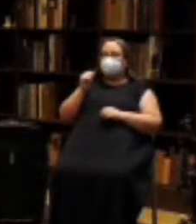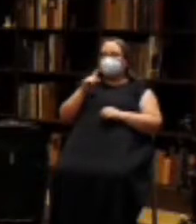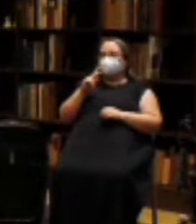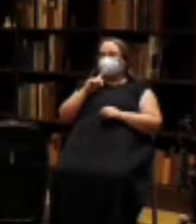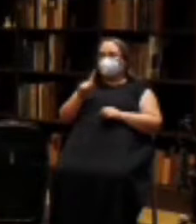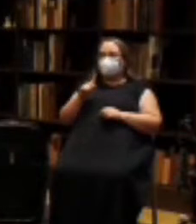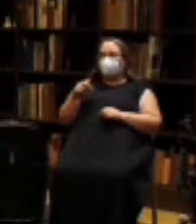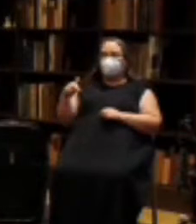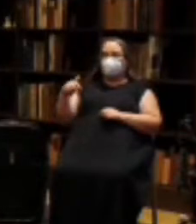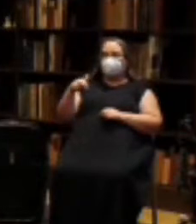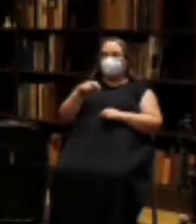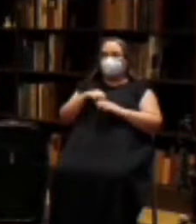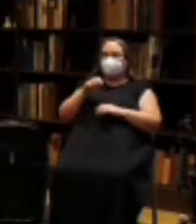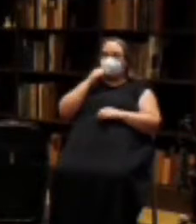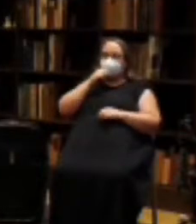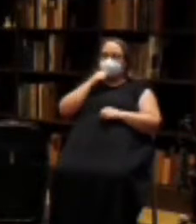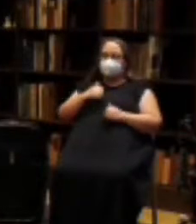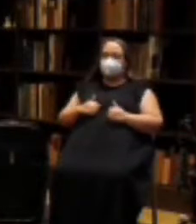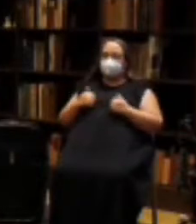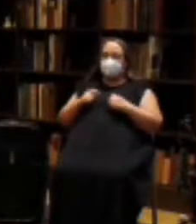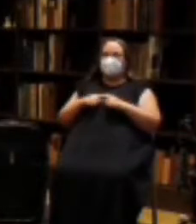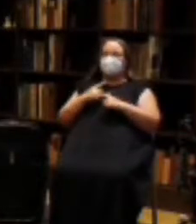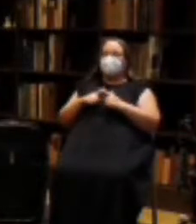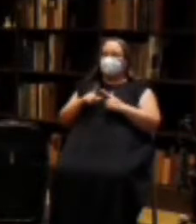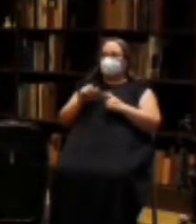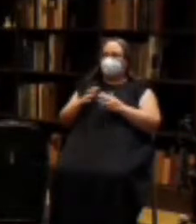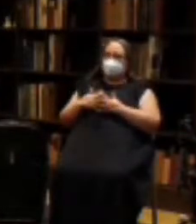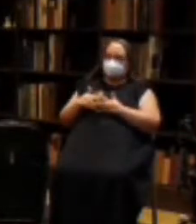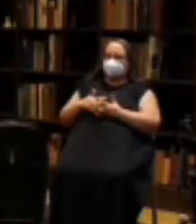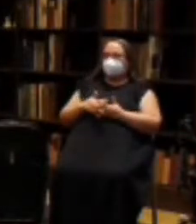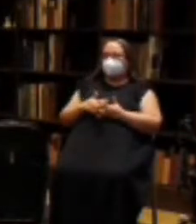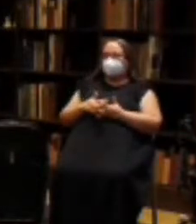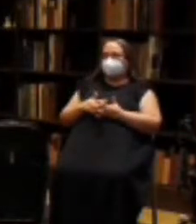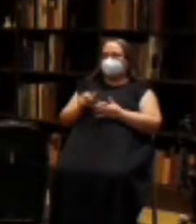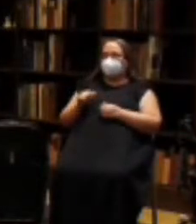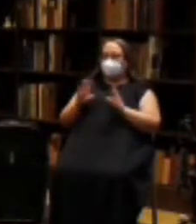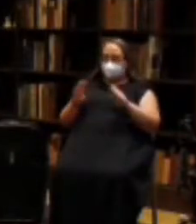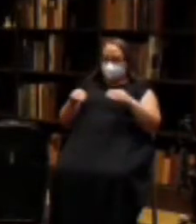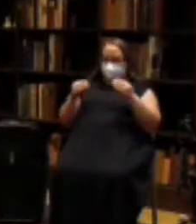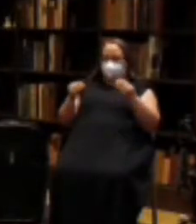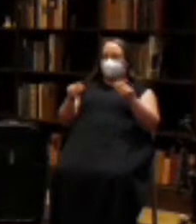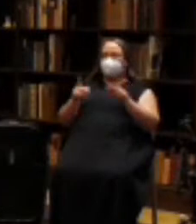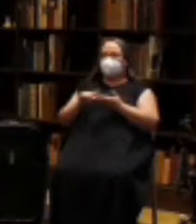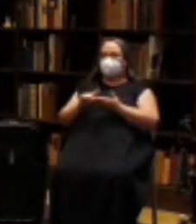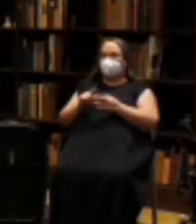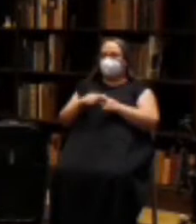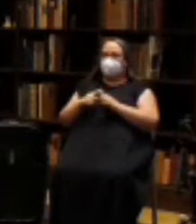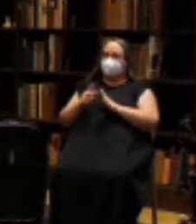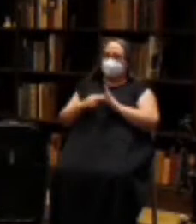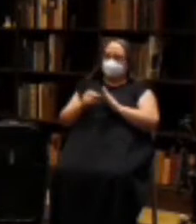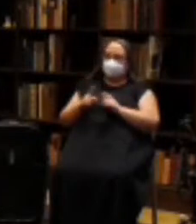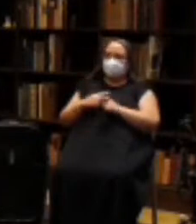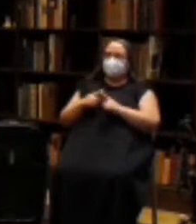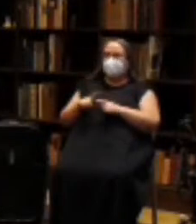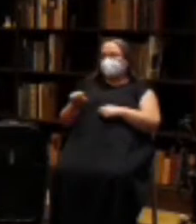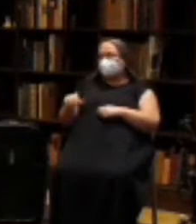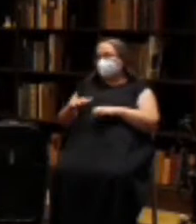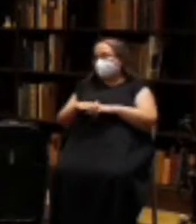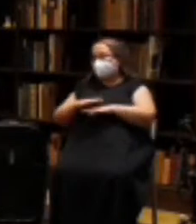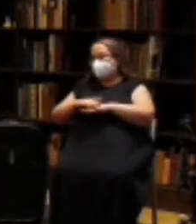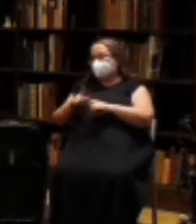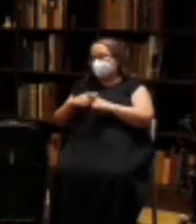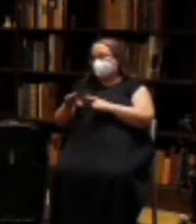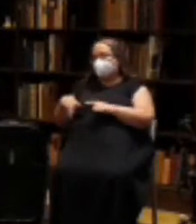sort of walking around in their daily lives and are able to sort of integrate that. So you pick up the newspaper, read it, you drop it on a table, the